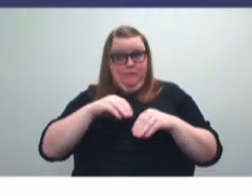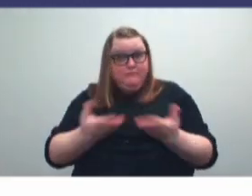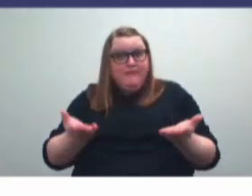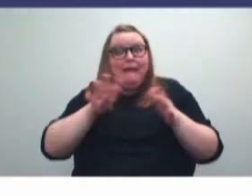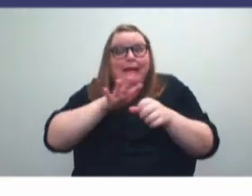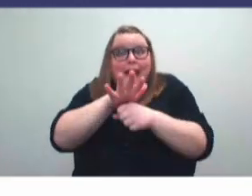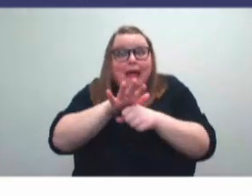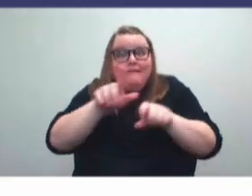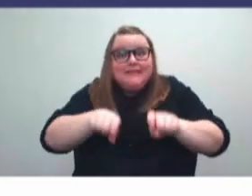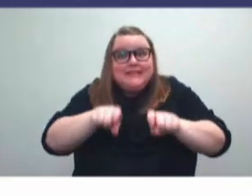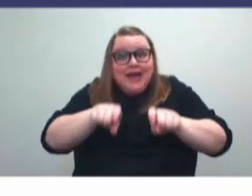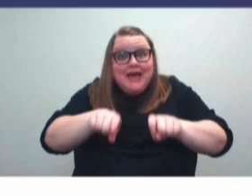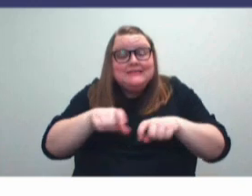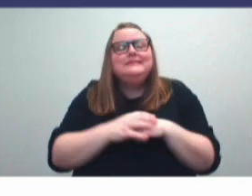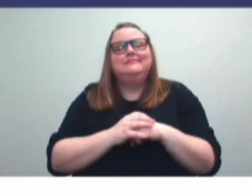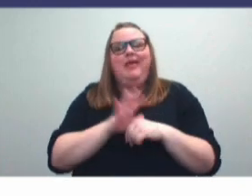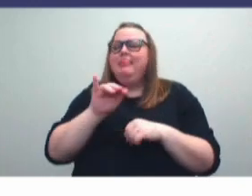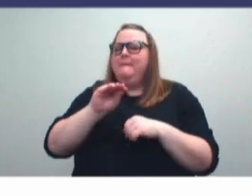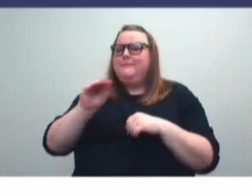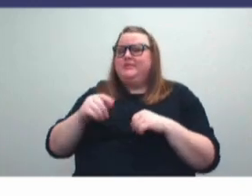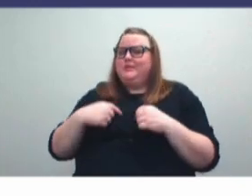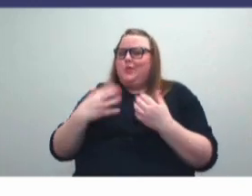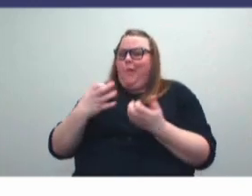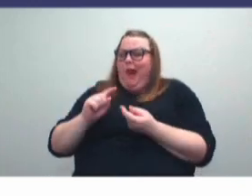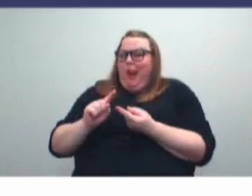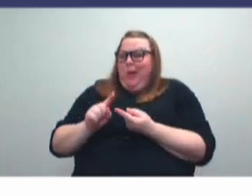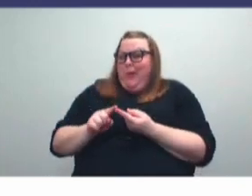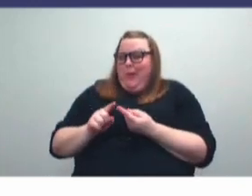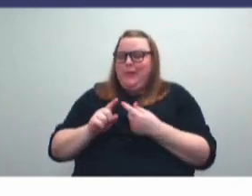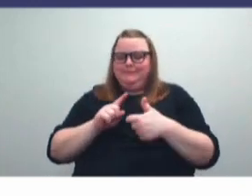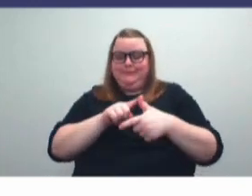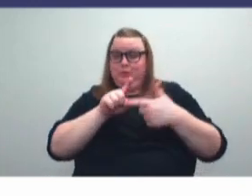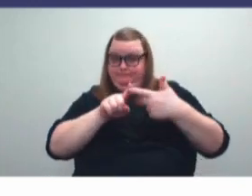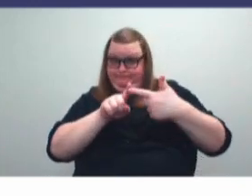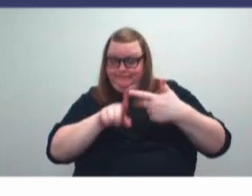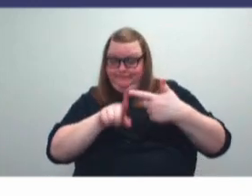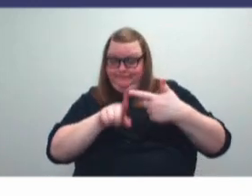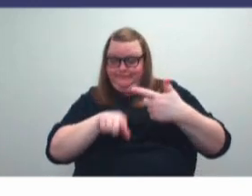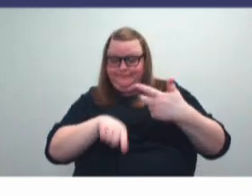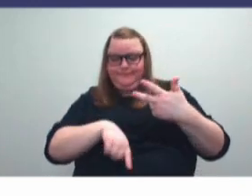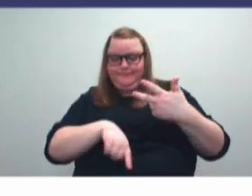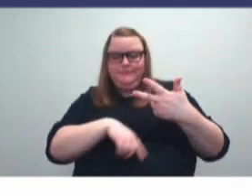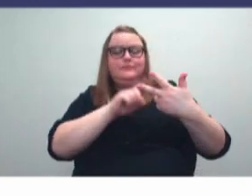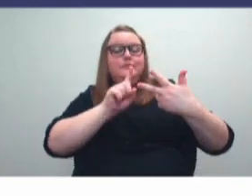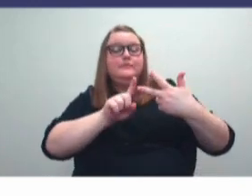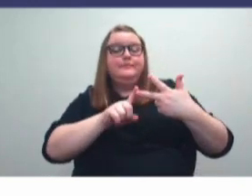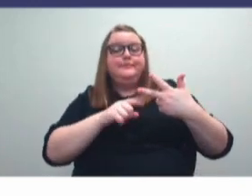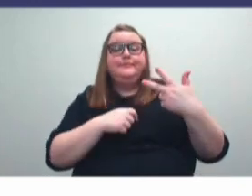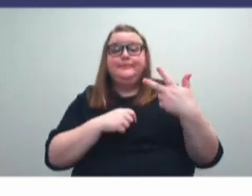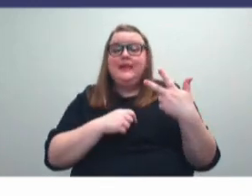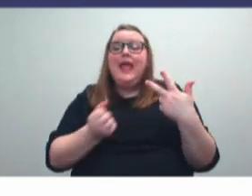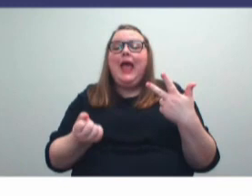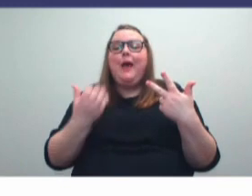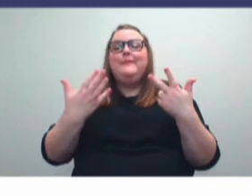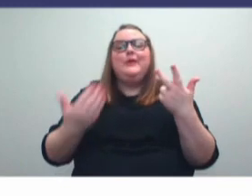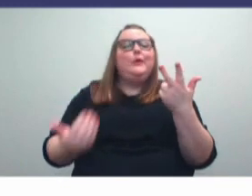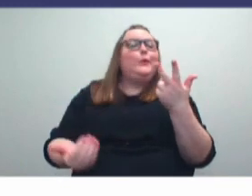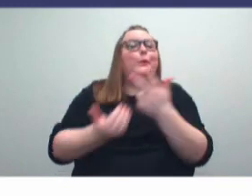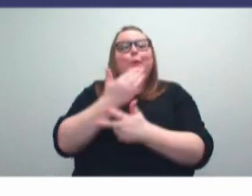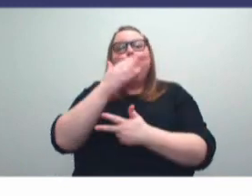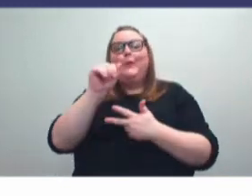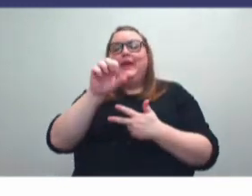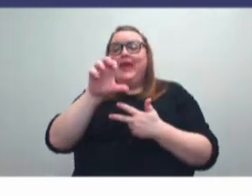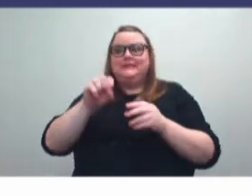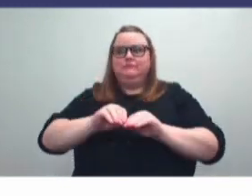tracking that in our model as well. Also very important, the number of new cases daily. We've adopted